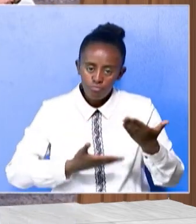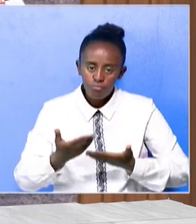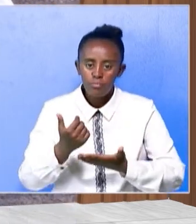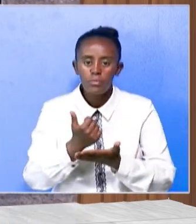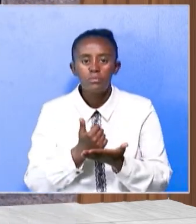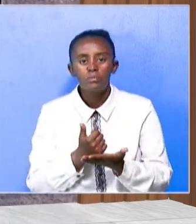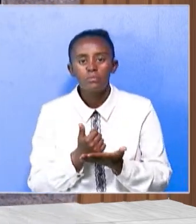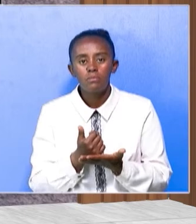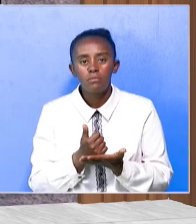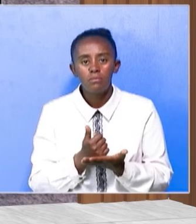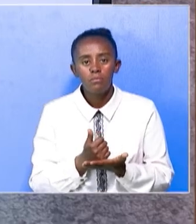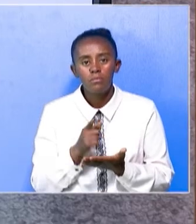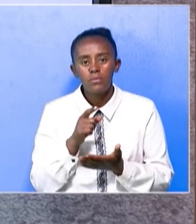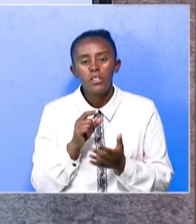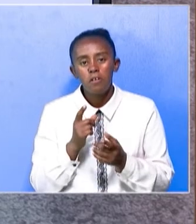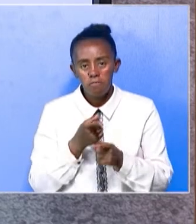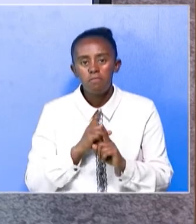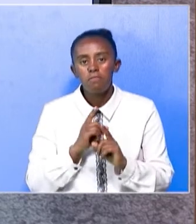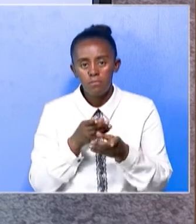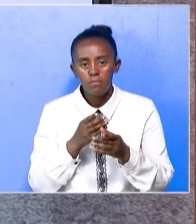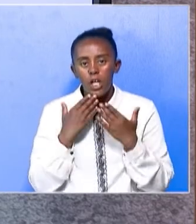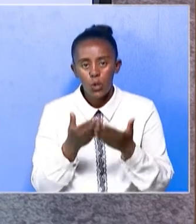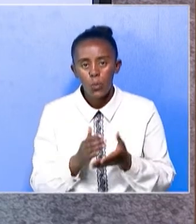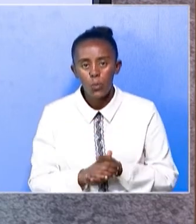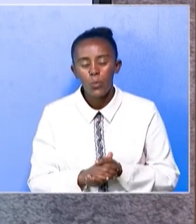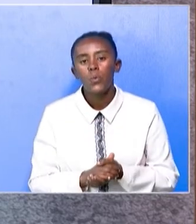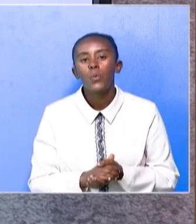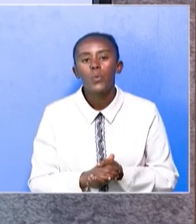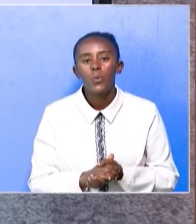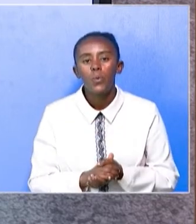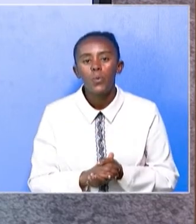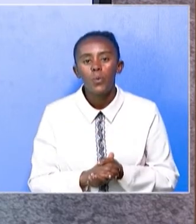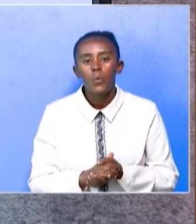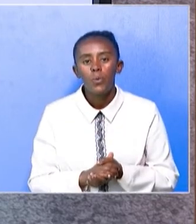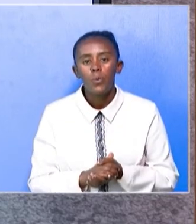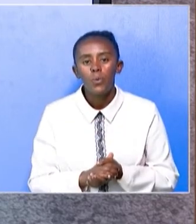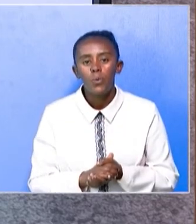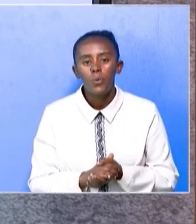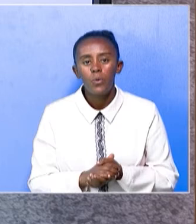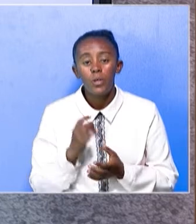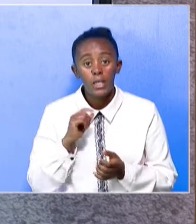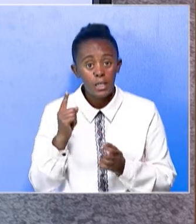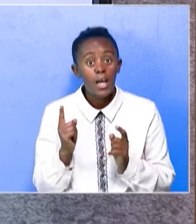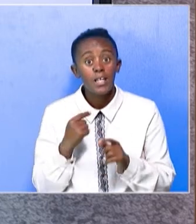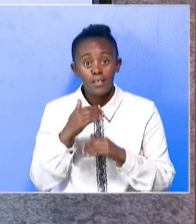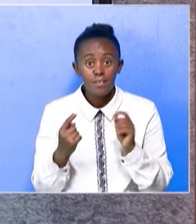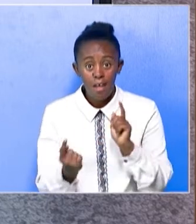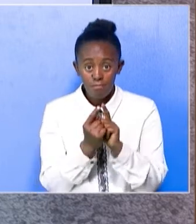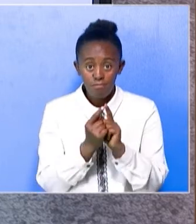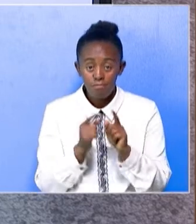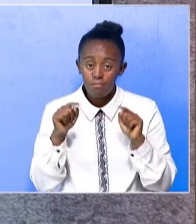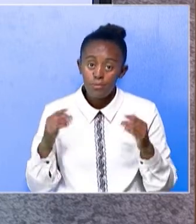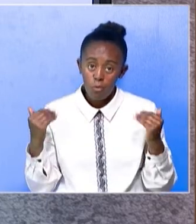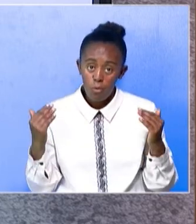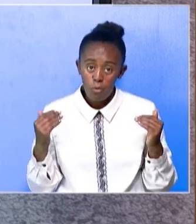with your friends, and then I will give the feedback. Thank you. So till we meet next time, just I hope